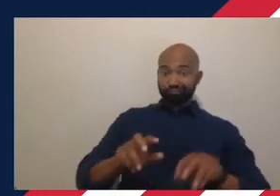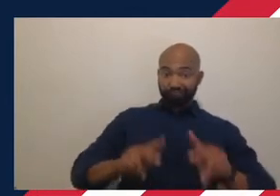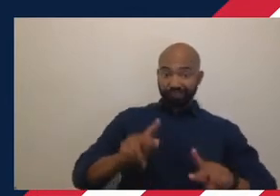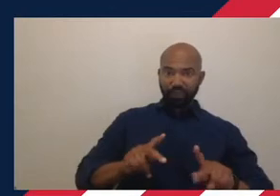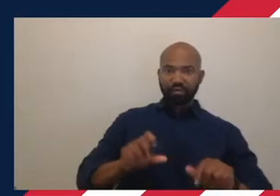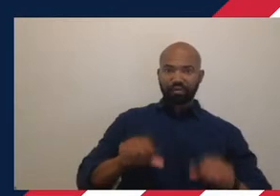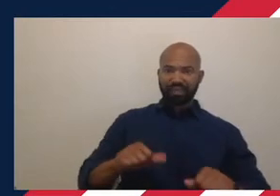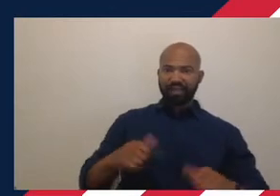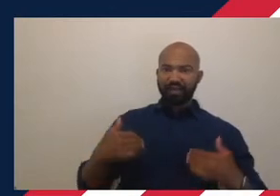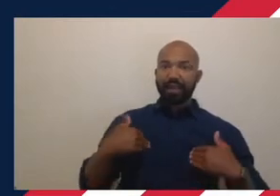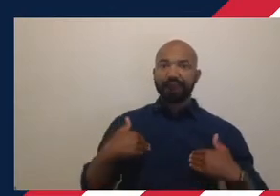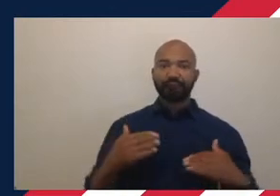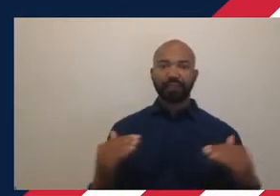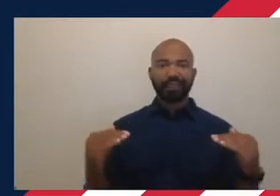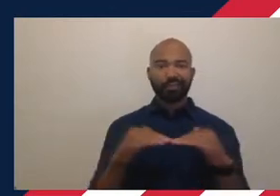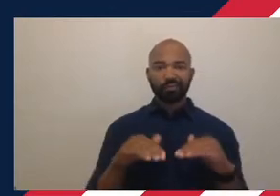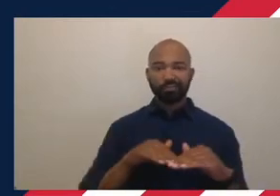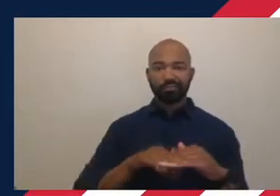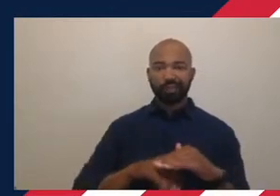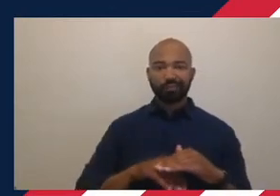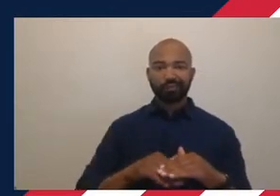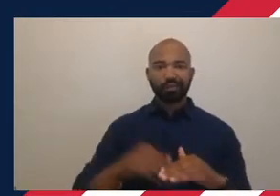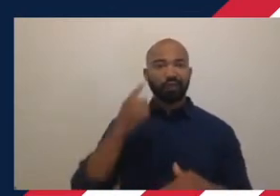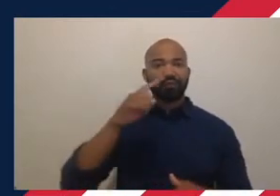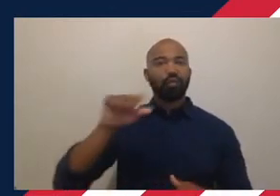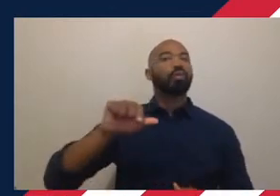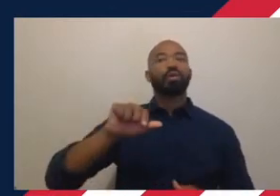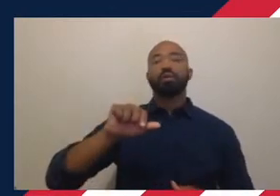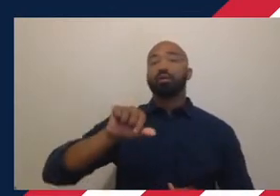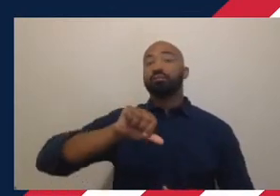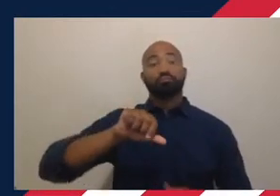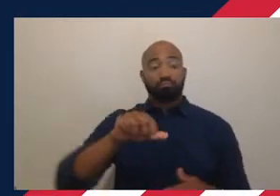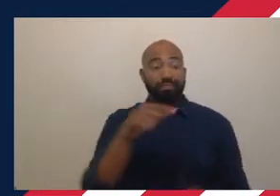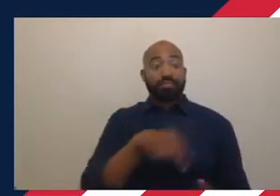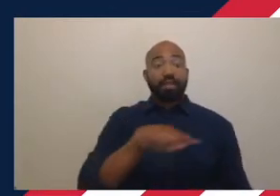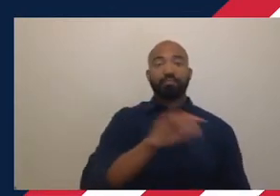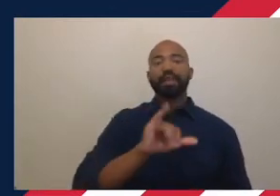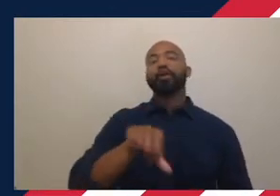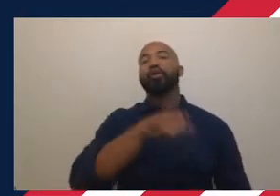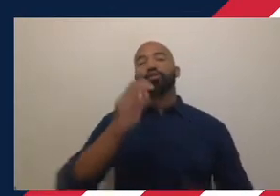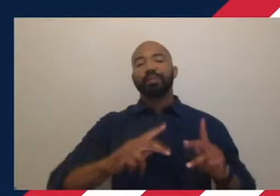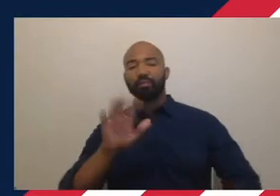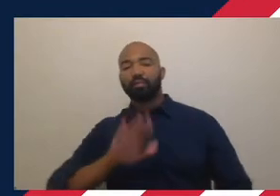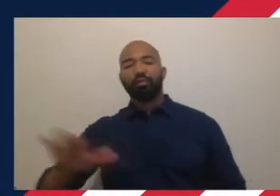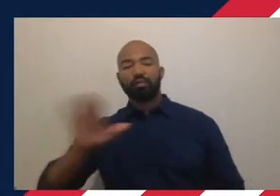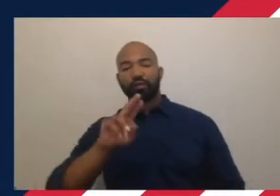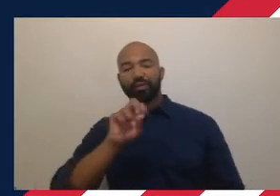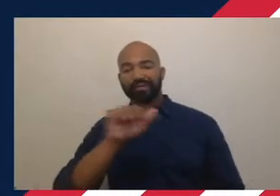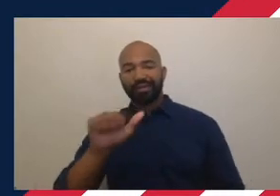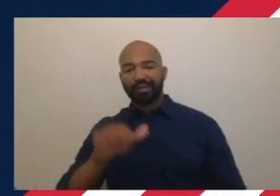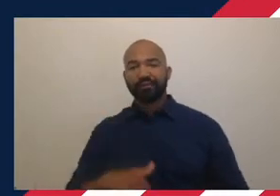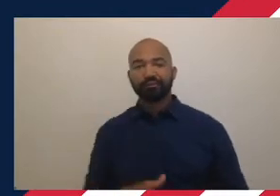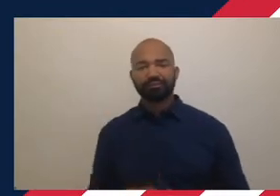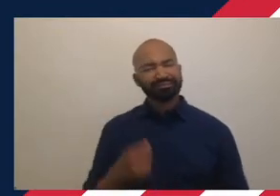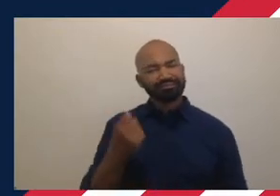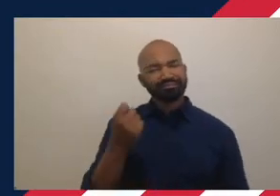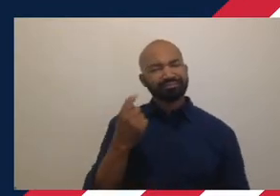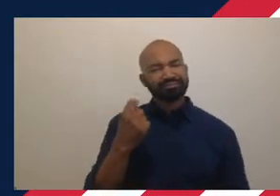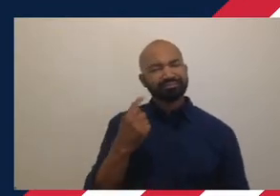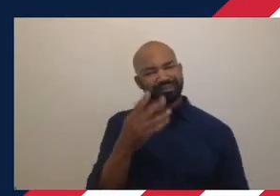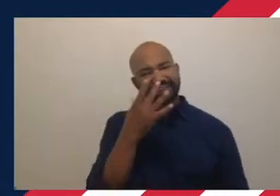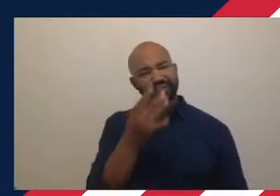be equal to all the citizens here in this country? And it's quite interesting that a lot of money